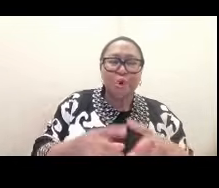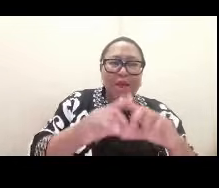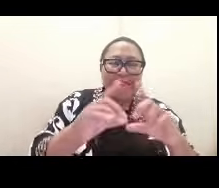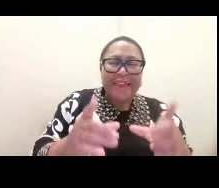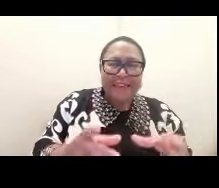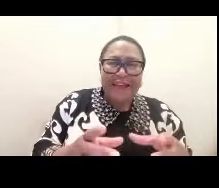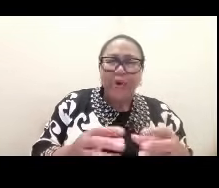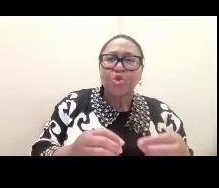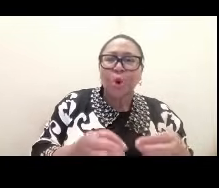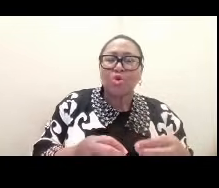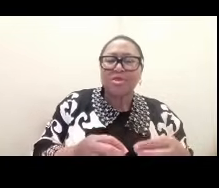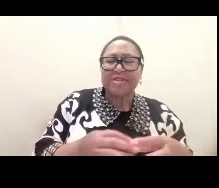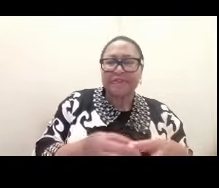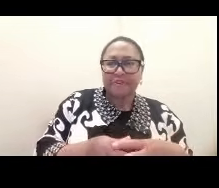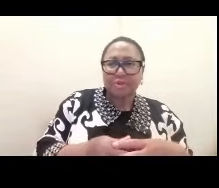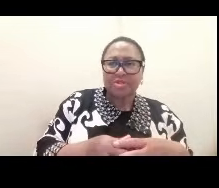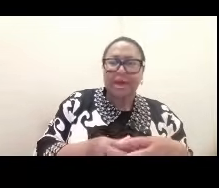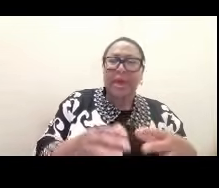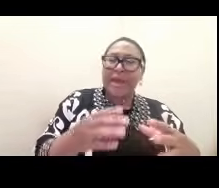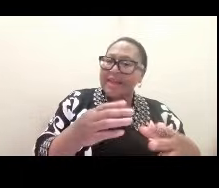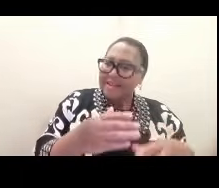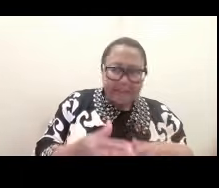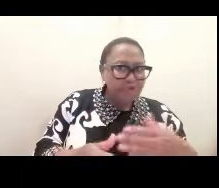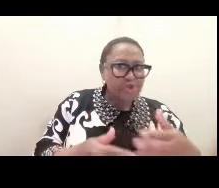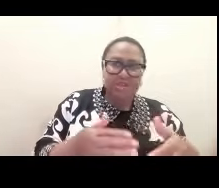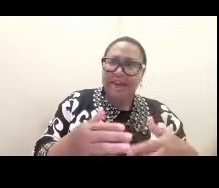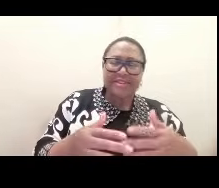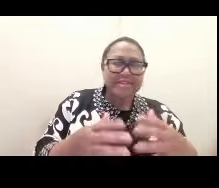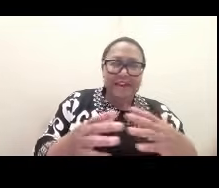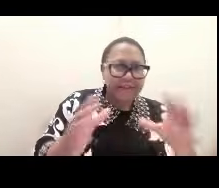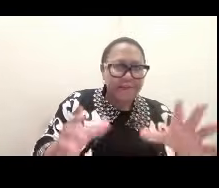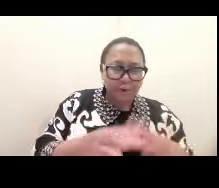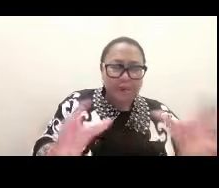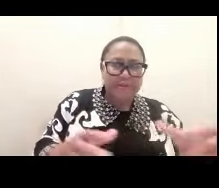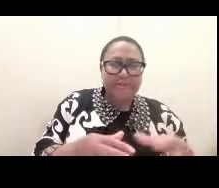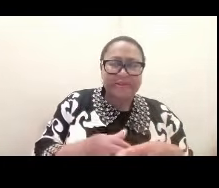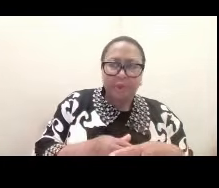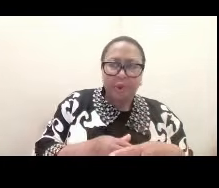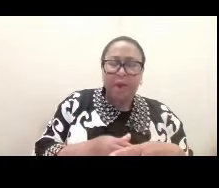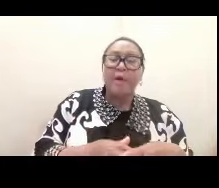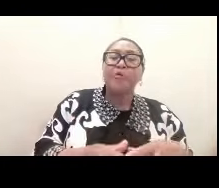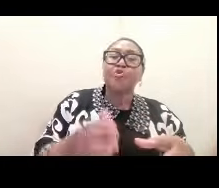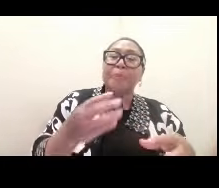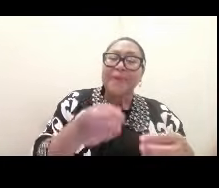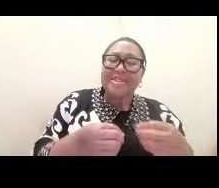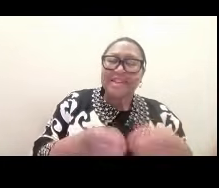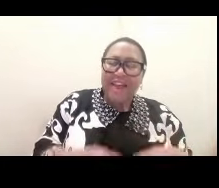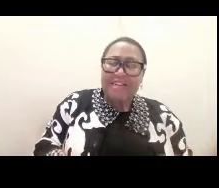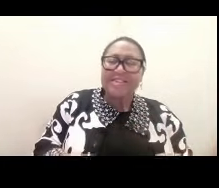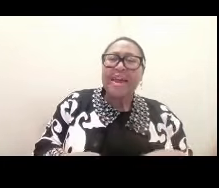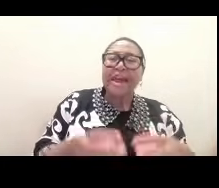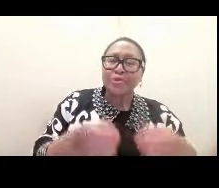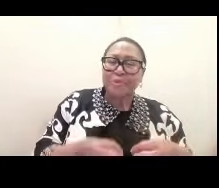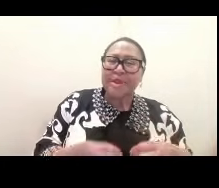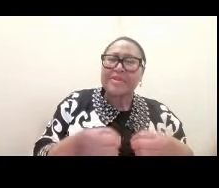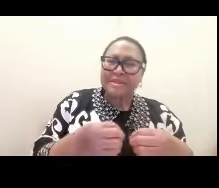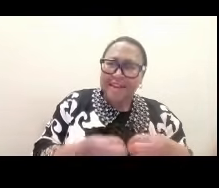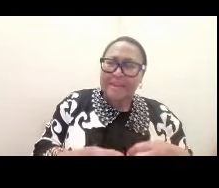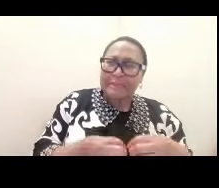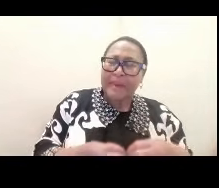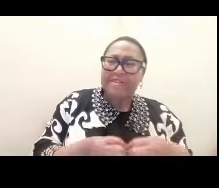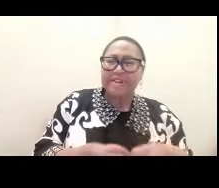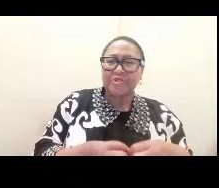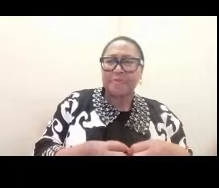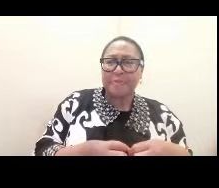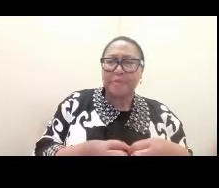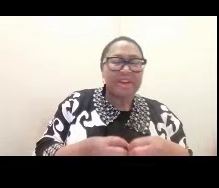community too, the households, individuals. It's then to society and, you know, it expands everywhere. to bring change and to bring